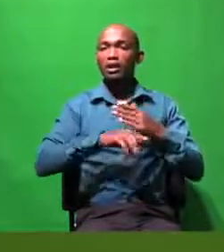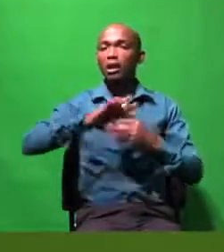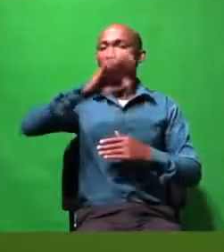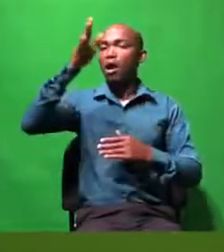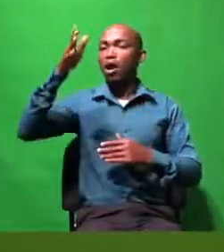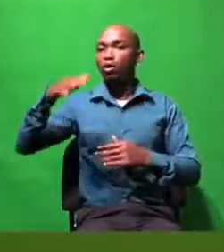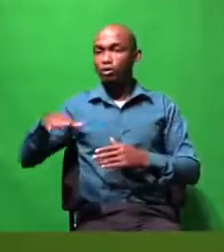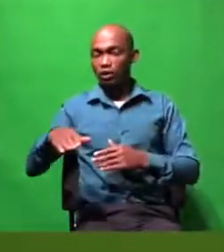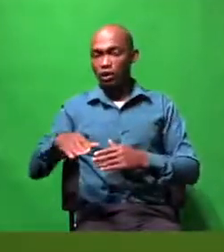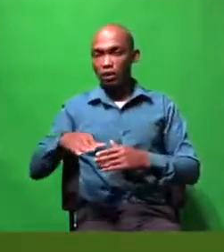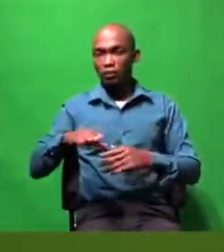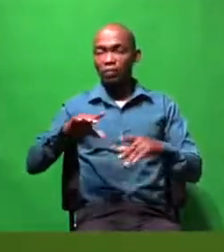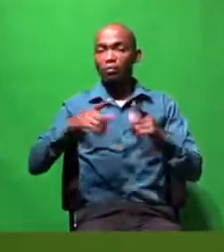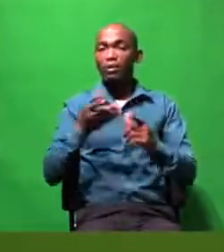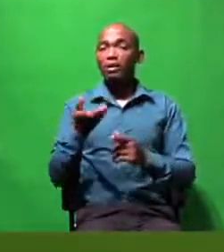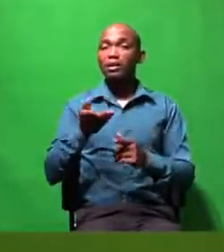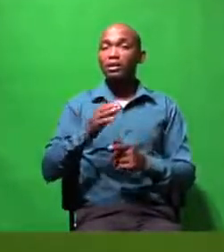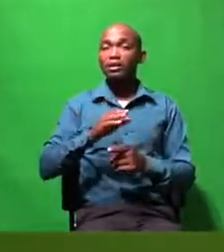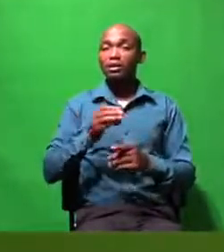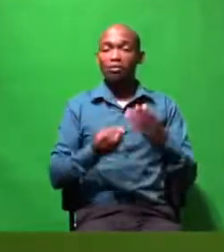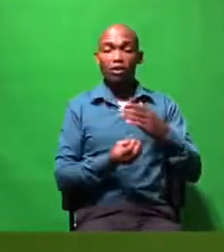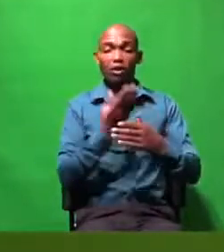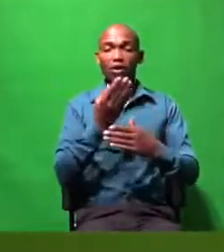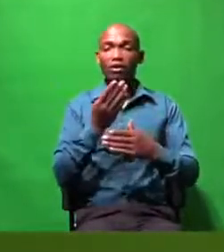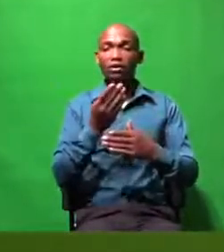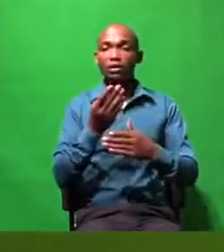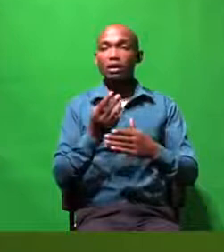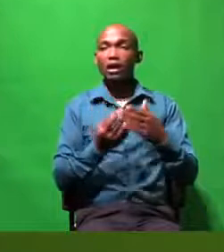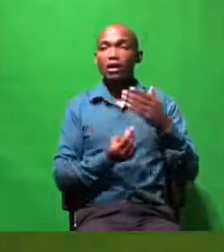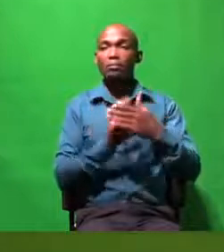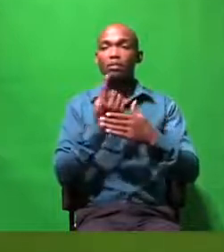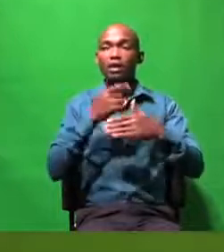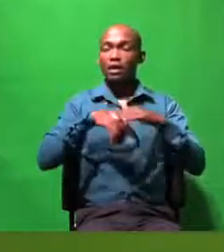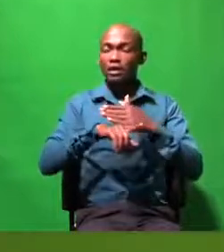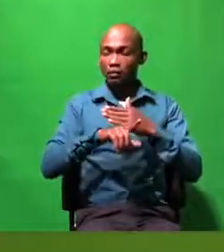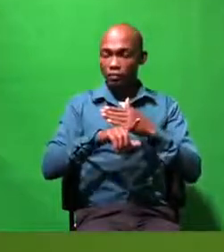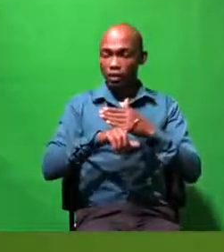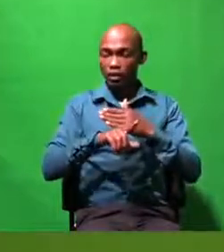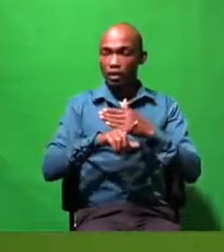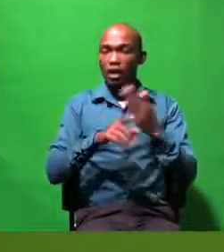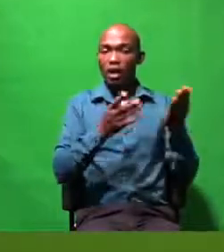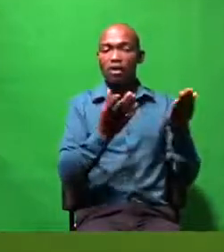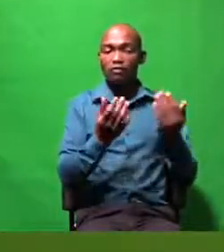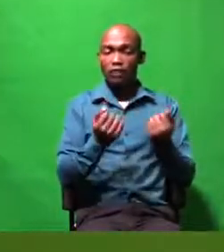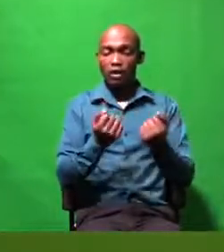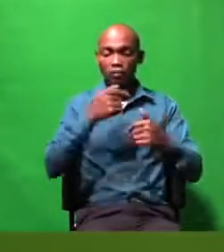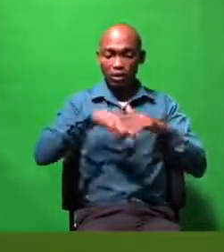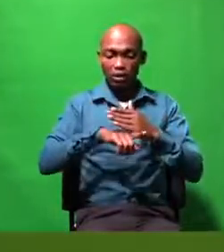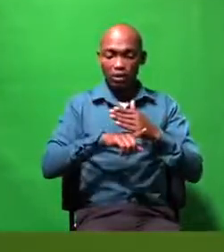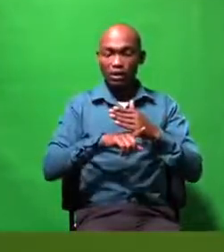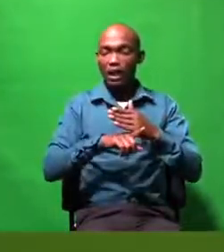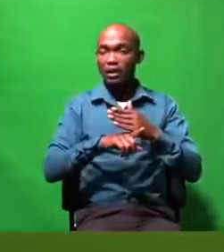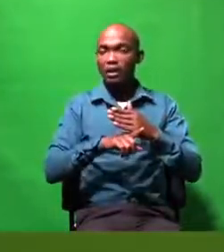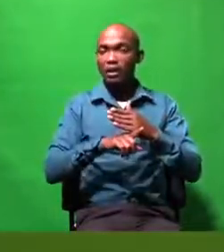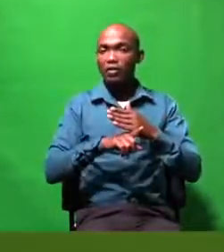mountain cannot be reached on the earth's surfaces. This can rise on the only available inside the ocean.